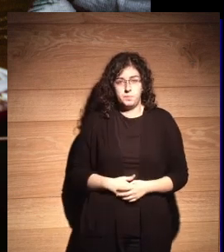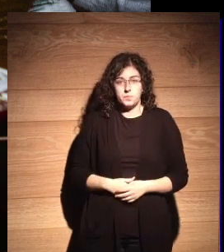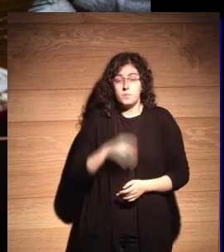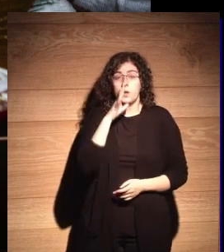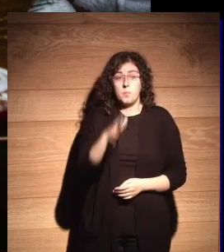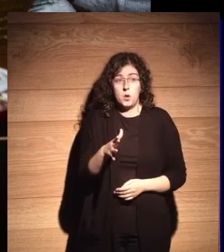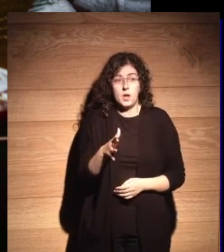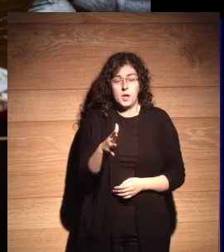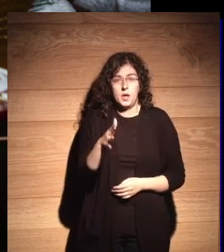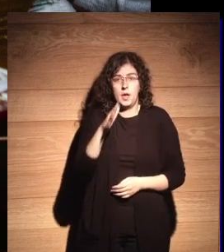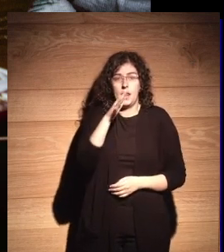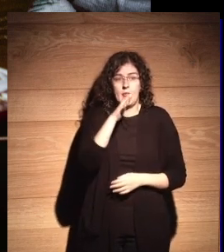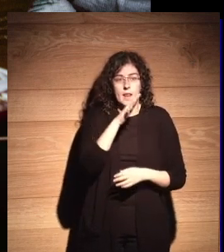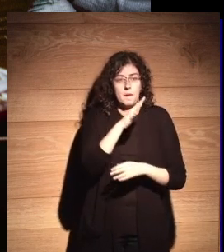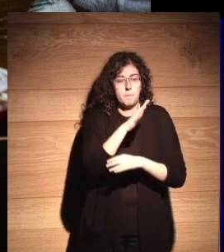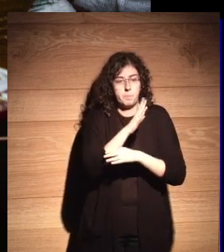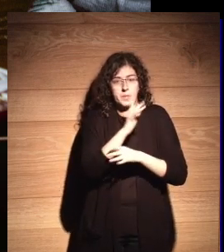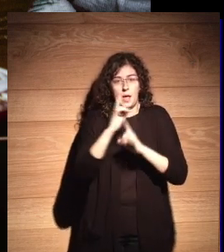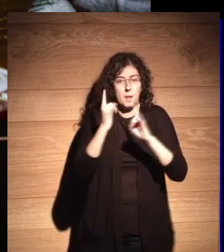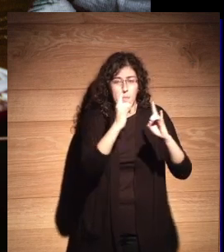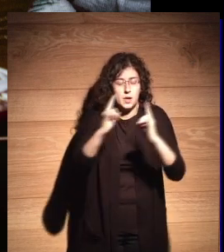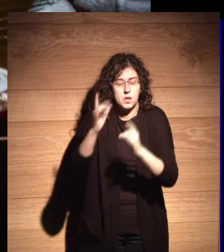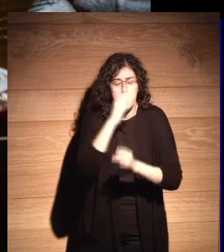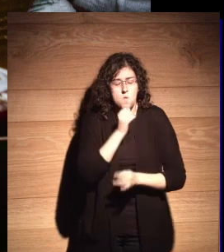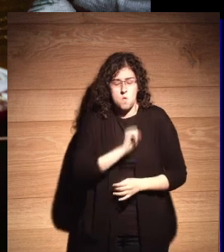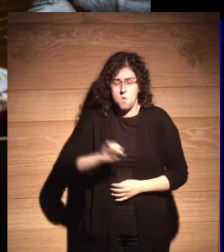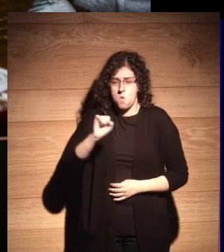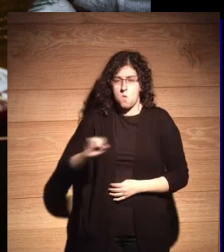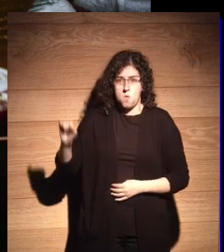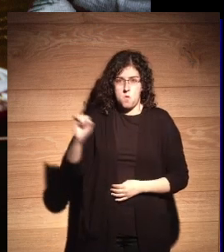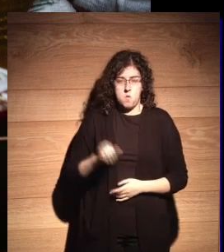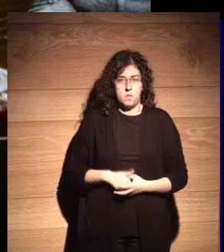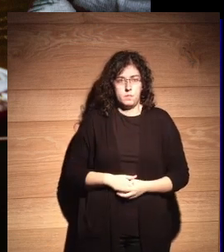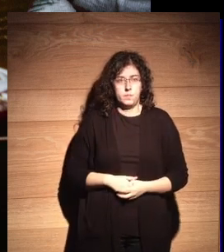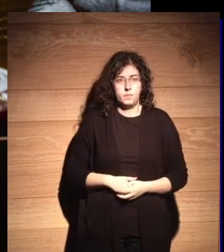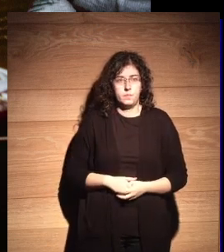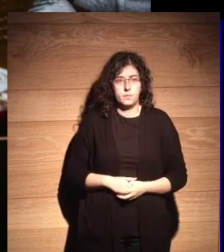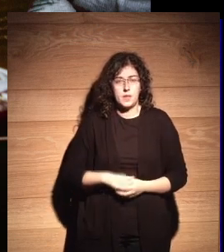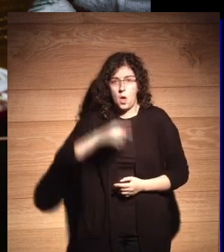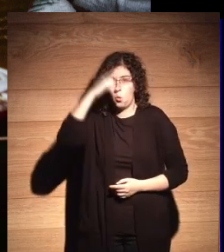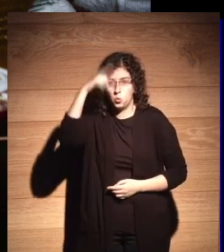is amazing. They have this incredible Buddhist culture.